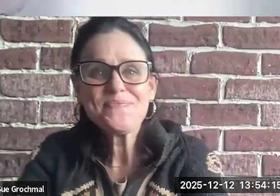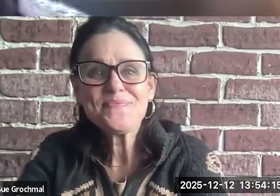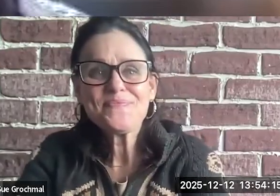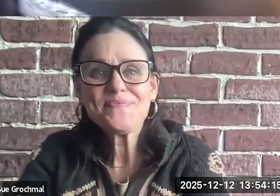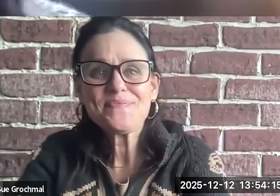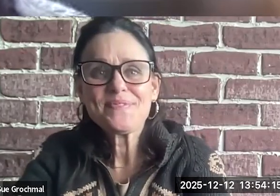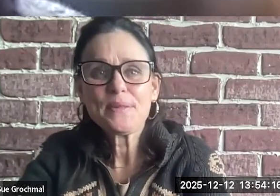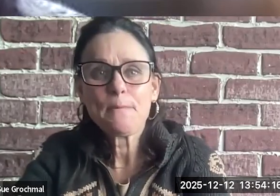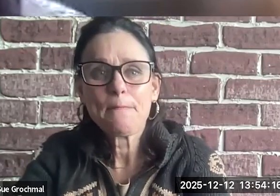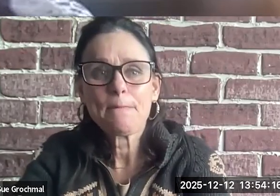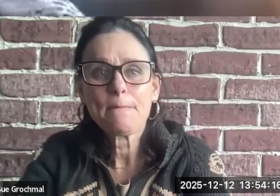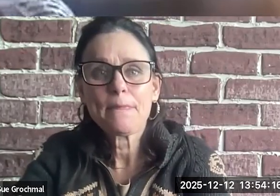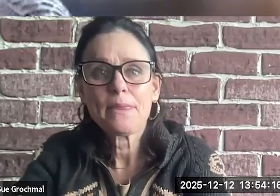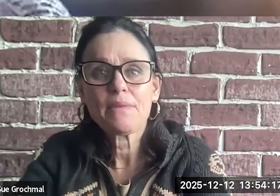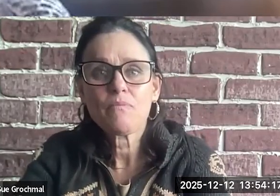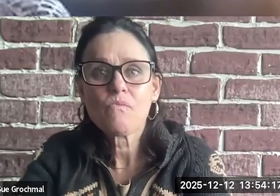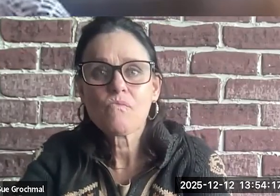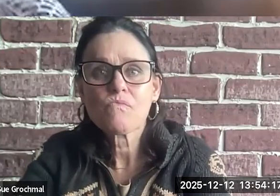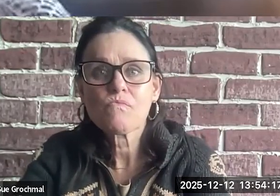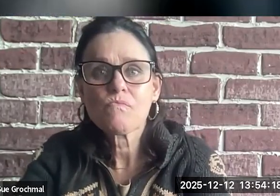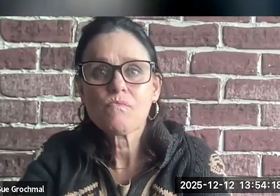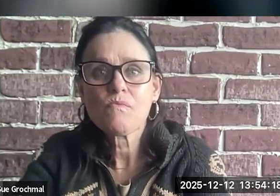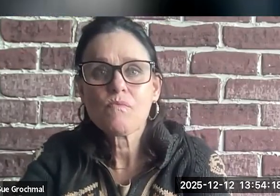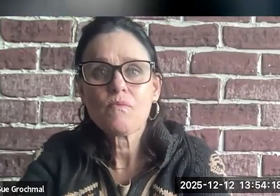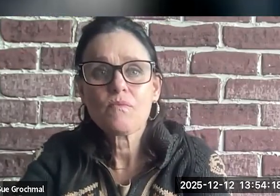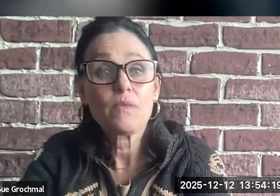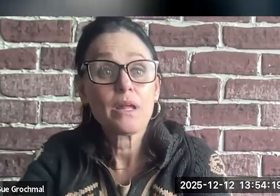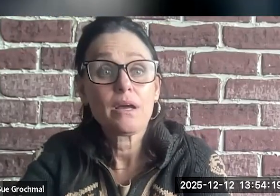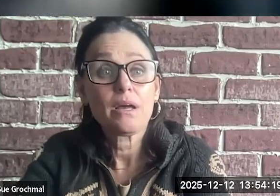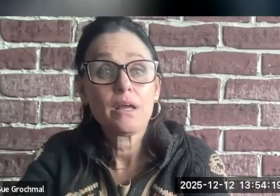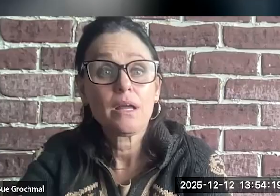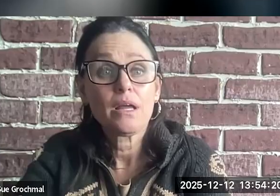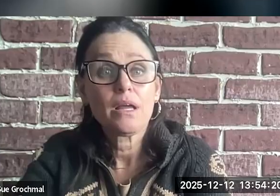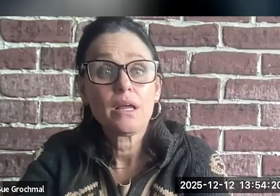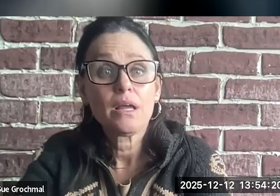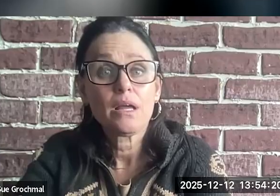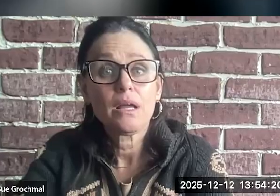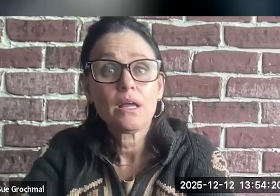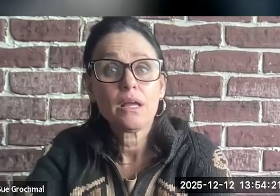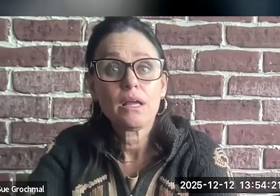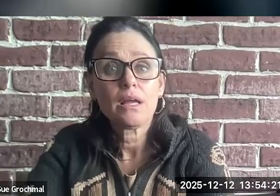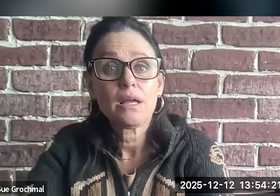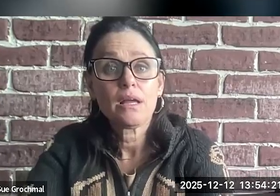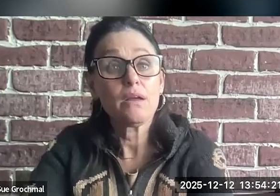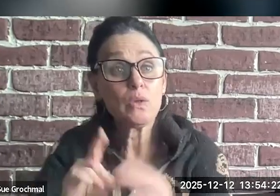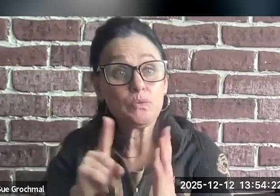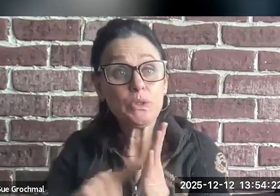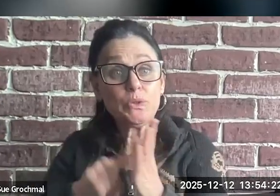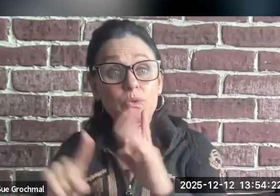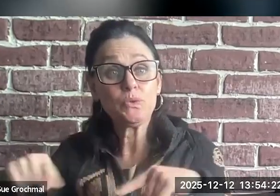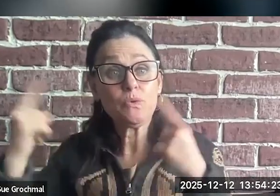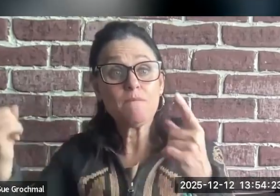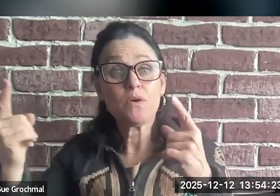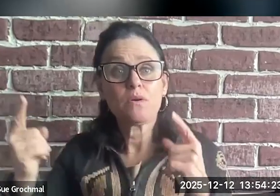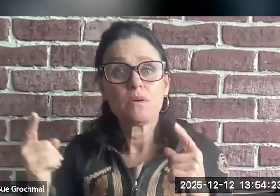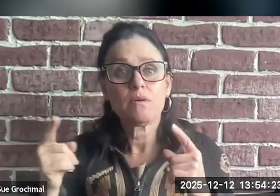Evan, Great. did you So, have Yeah. anything? Sorry, go ahead. Maybe I'll just quickly add that in our literature review and some of the research we've been doing, we found